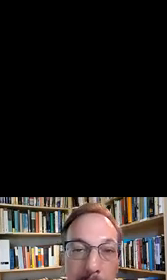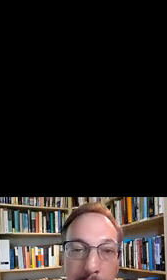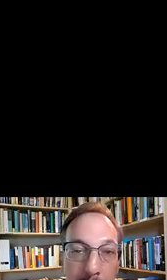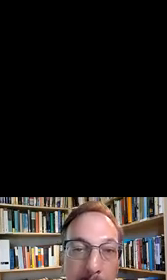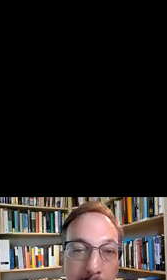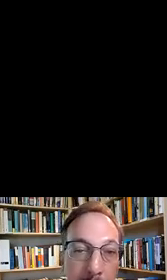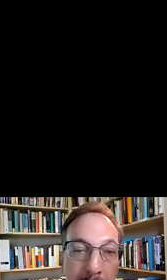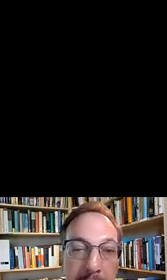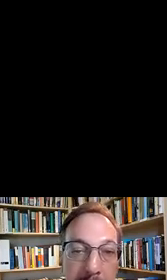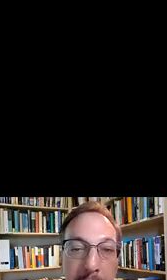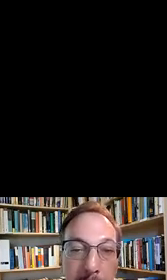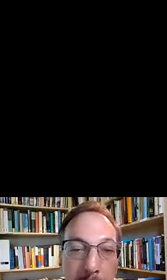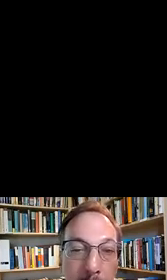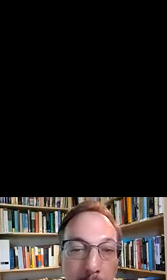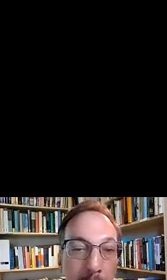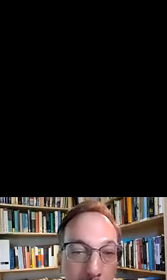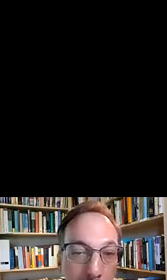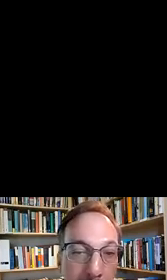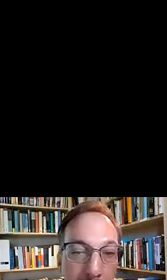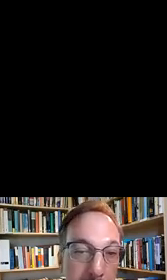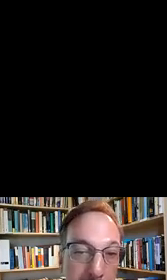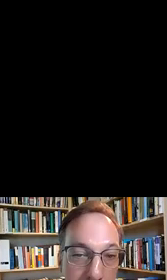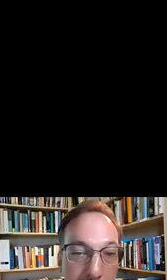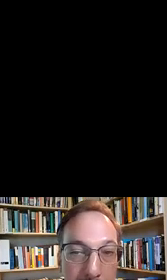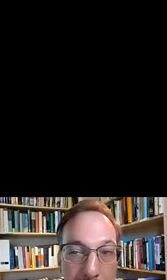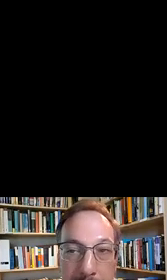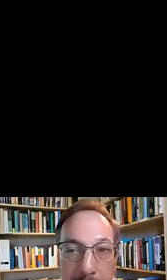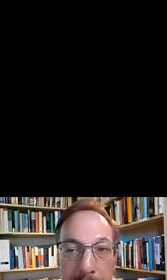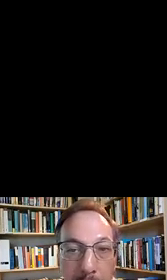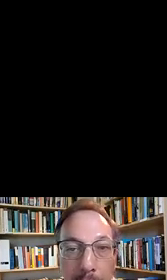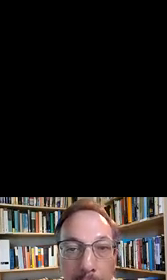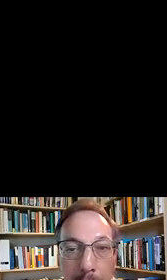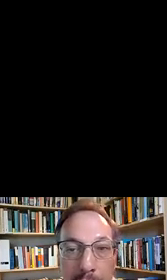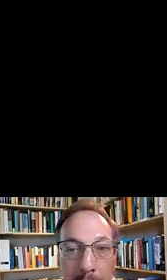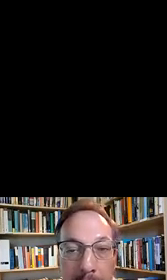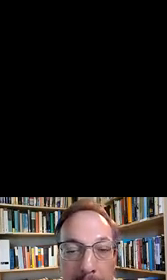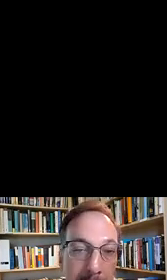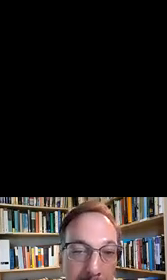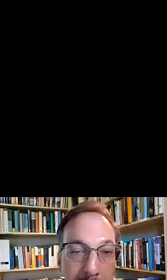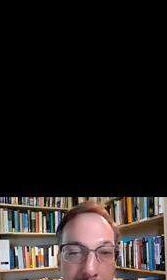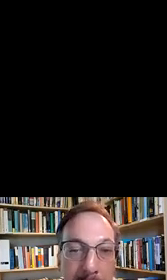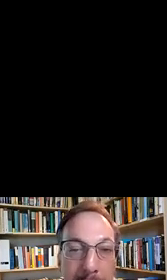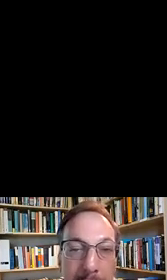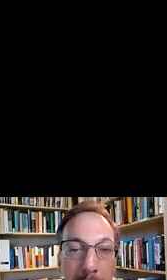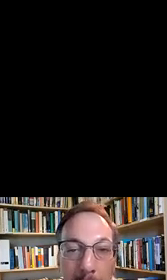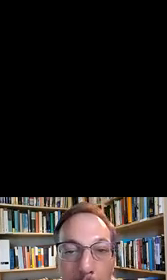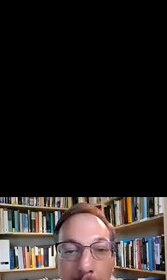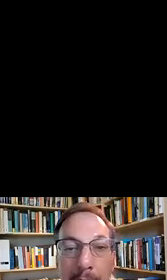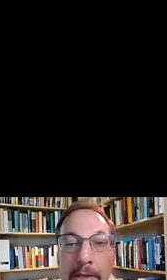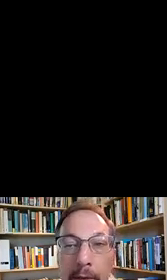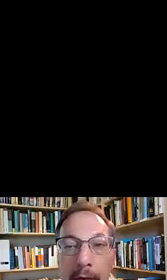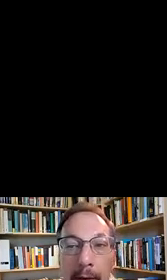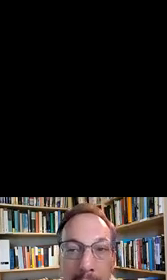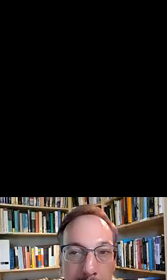you do it part-time, it may actually take you four and a half, or even 5 years to finish all of your course credits. And that's fine. We don't